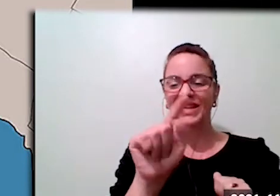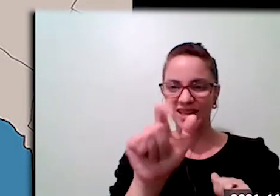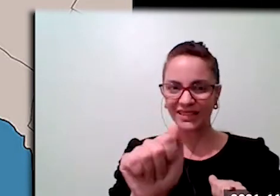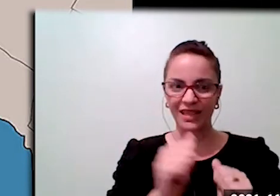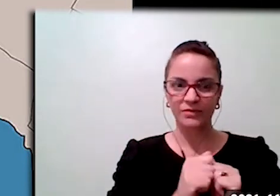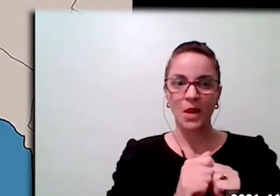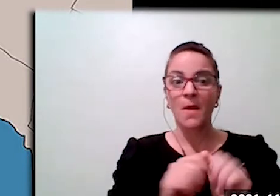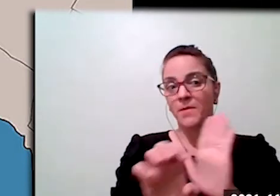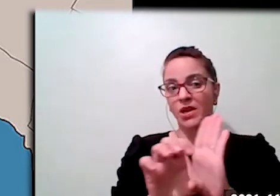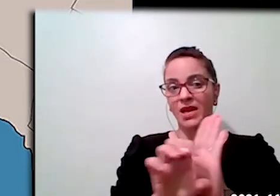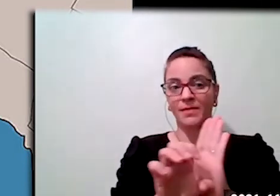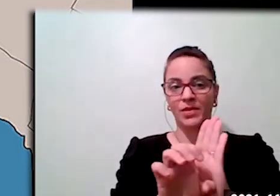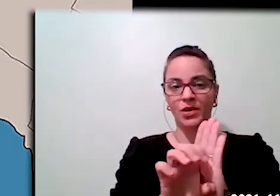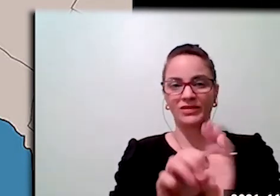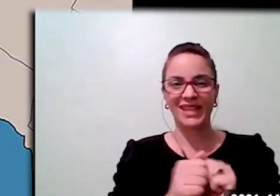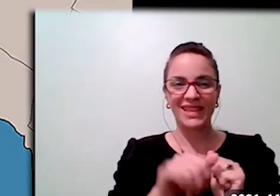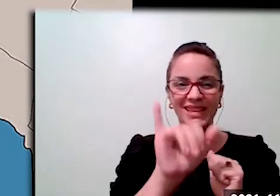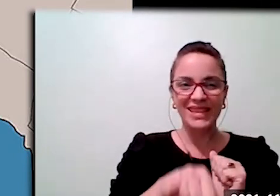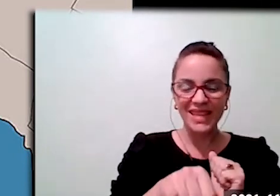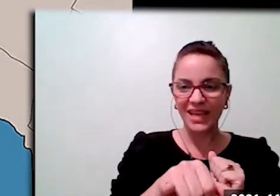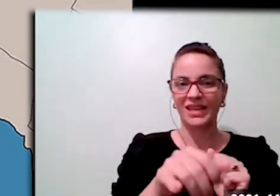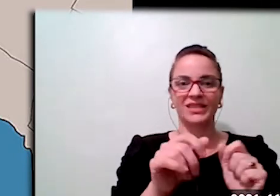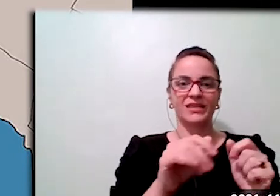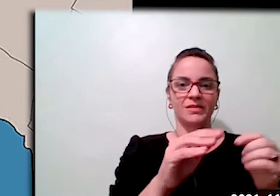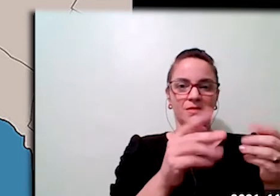was an islet, one islet, one city.